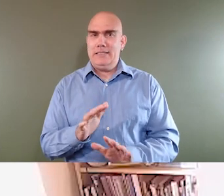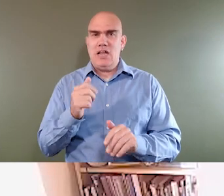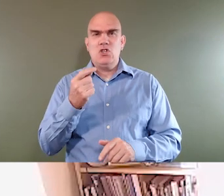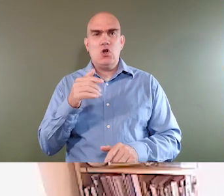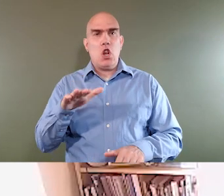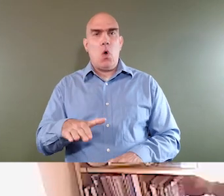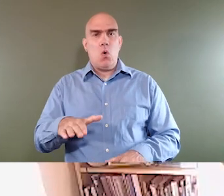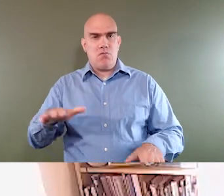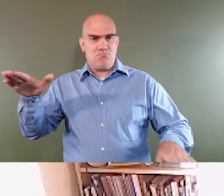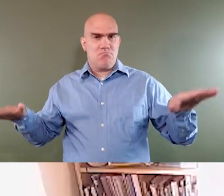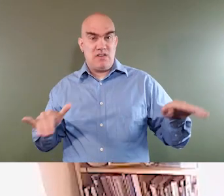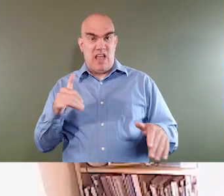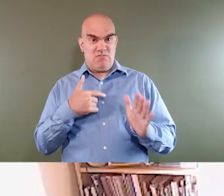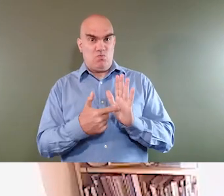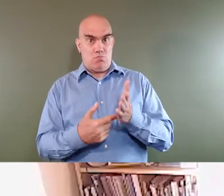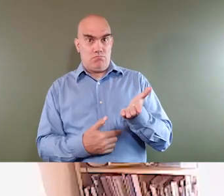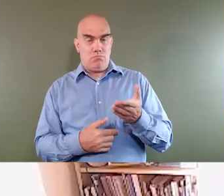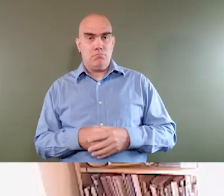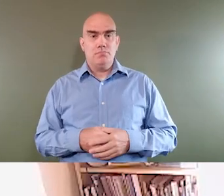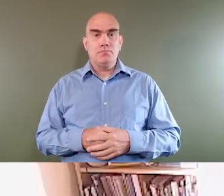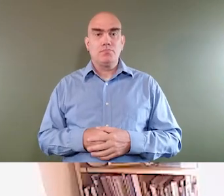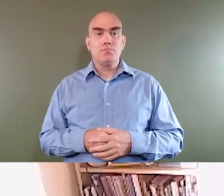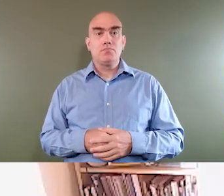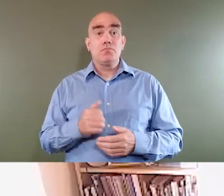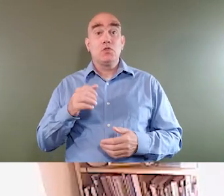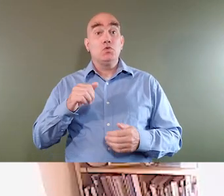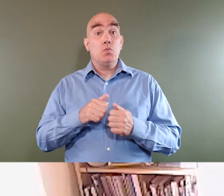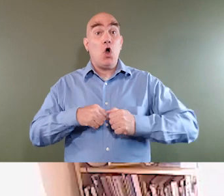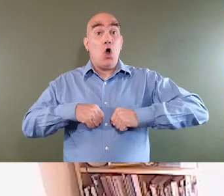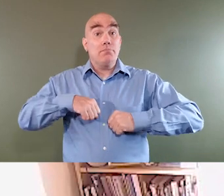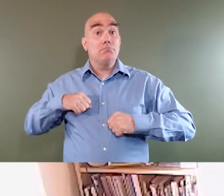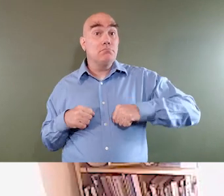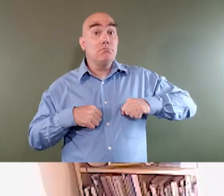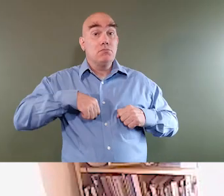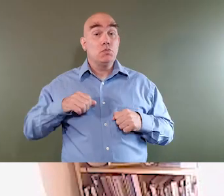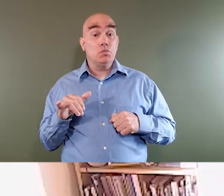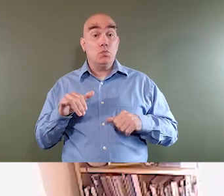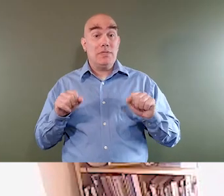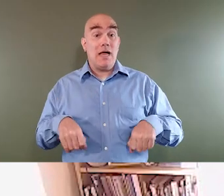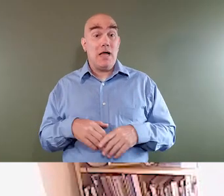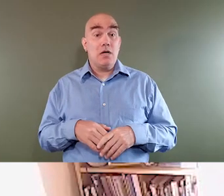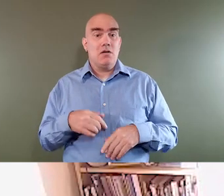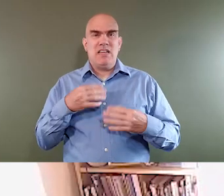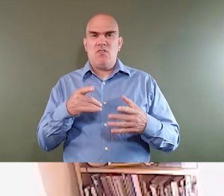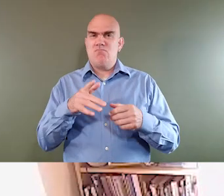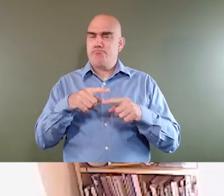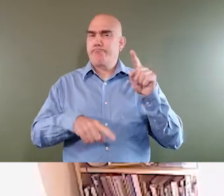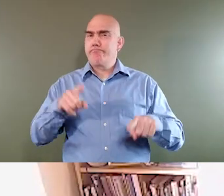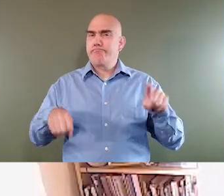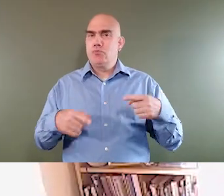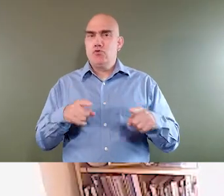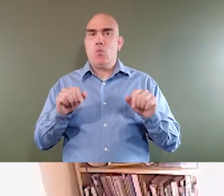lower range like this. You could do it with bent arms like this. I'll be giving you a lot of variations today